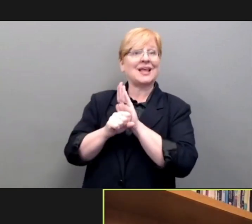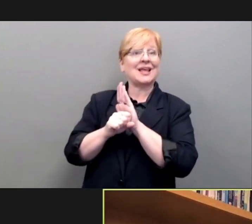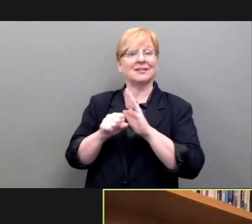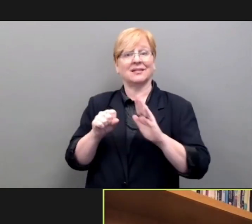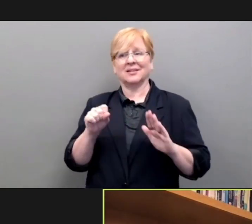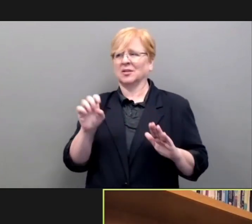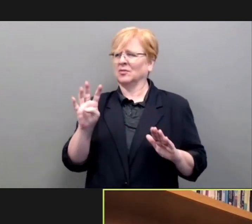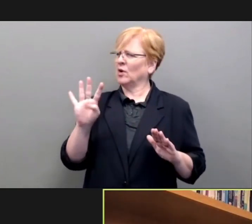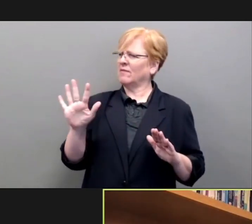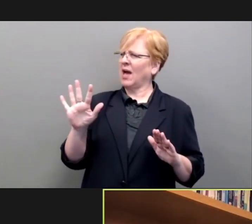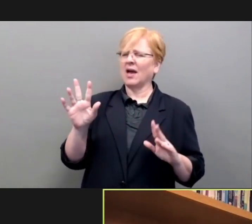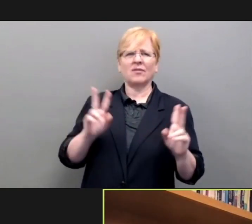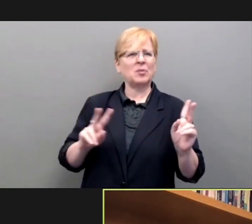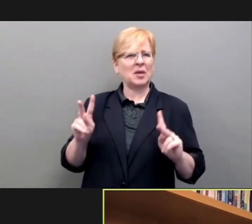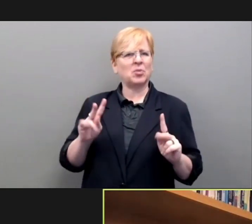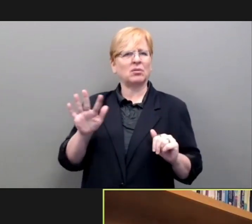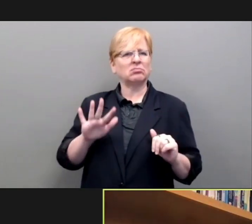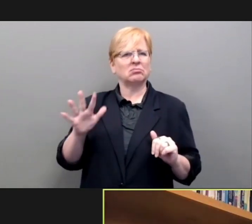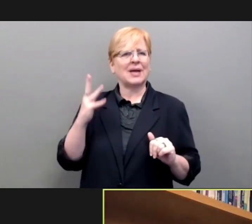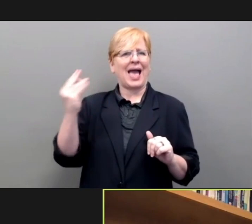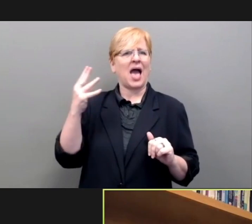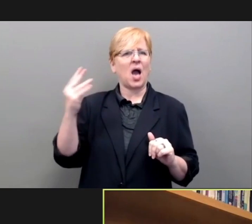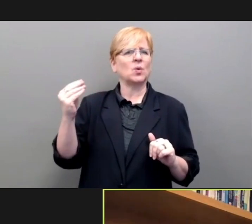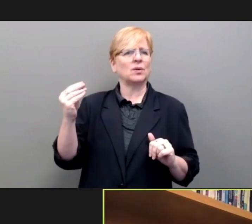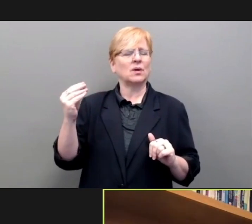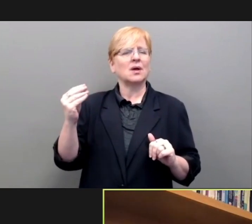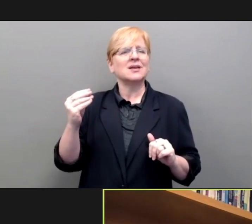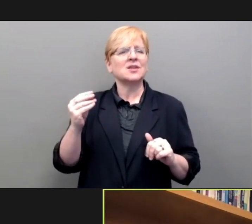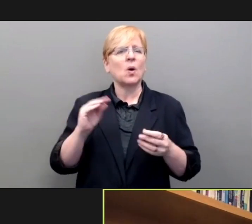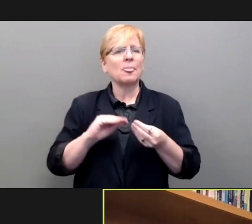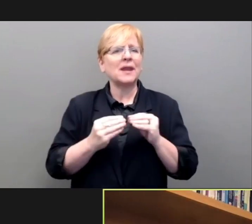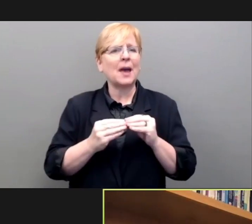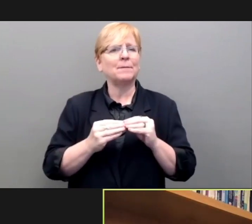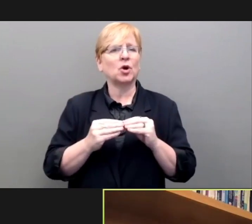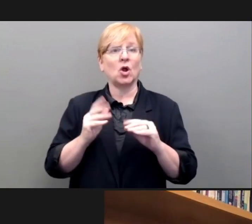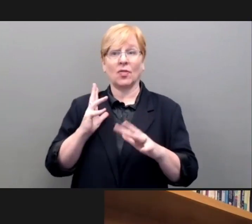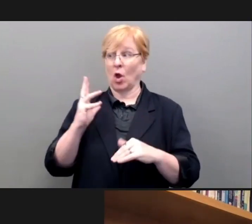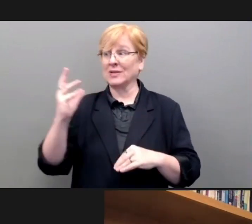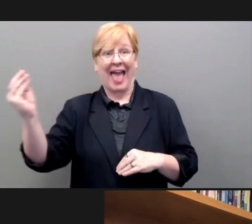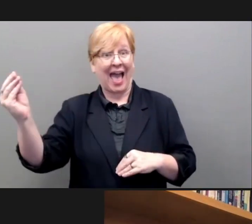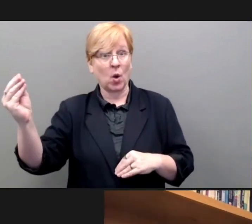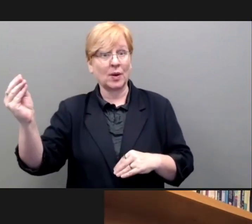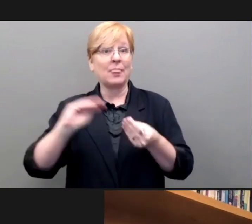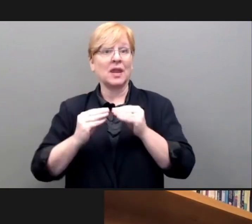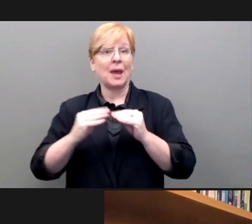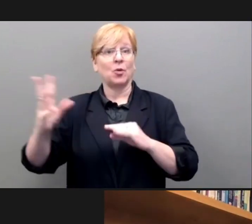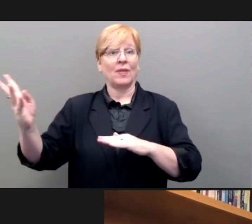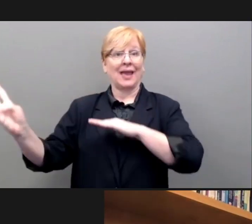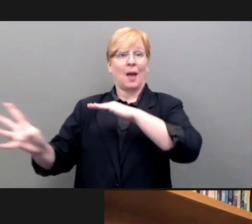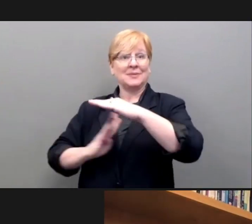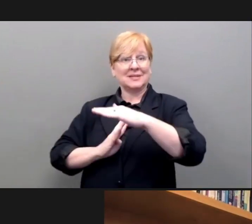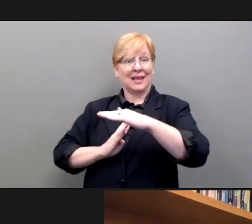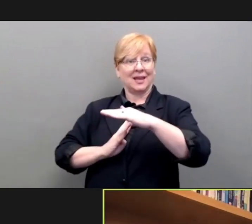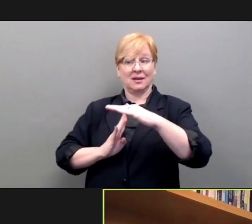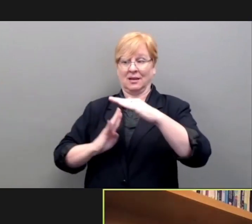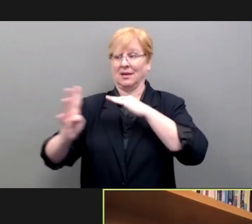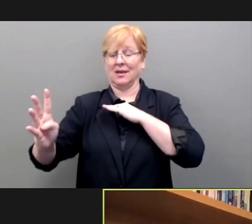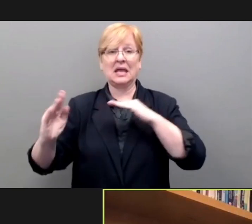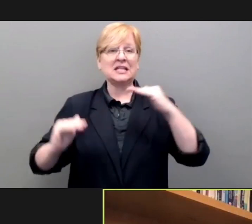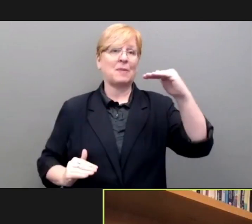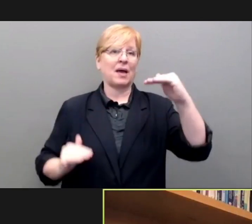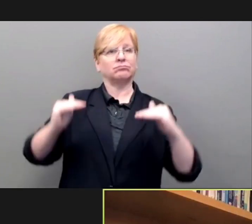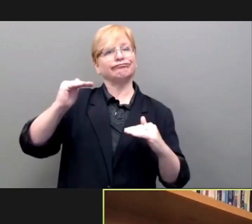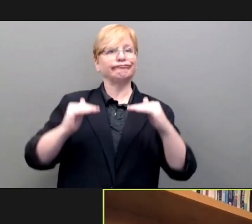of state over the past week as well. So it's about even. It's just what's available at the exact moment where somebody needs to make that